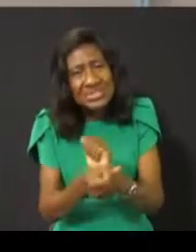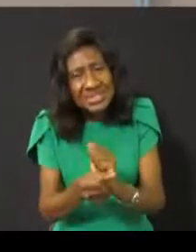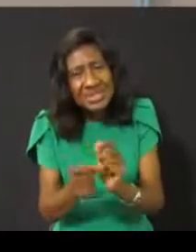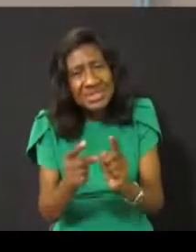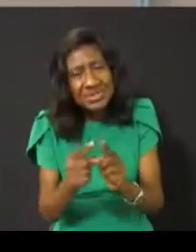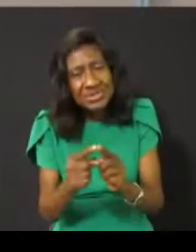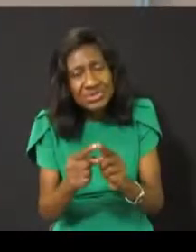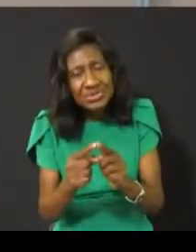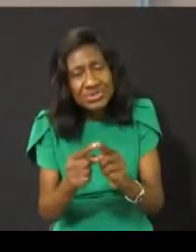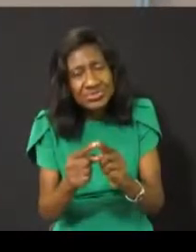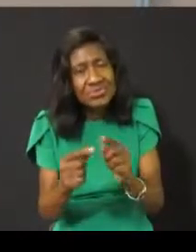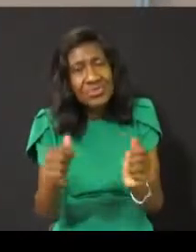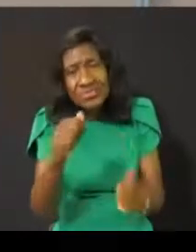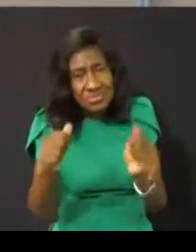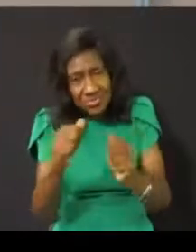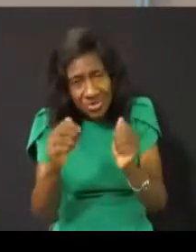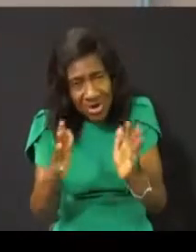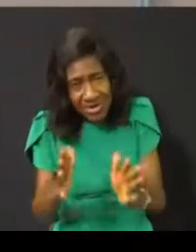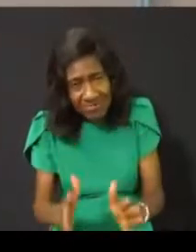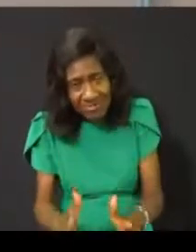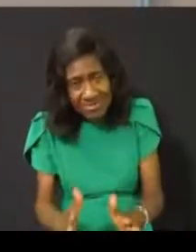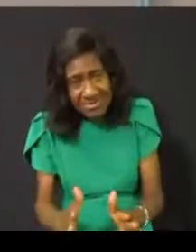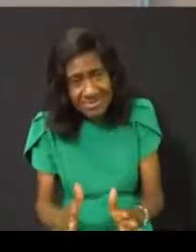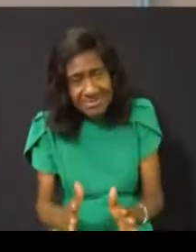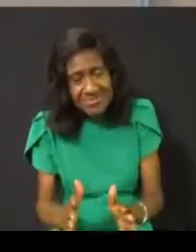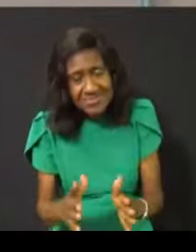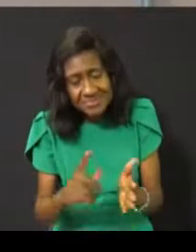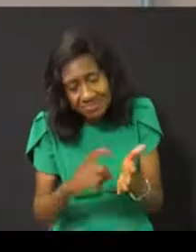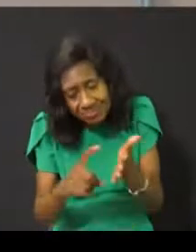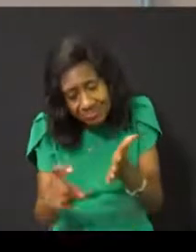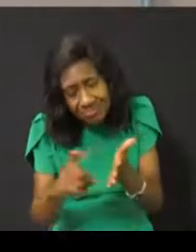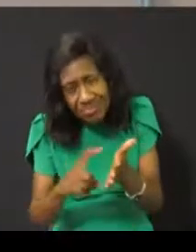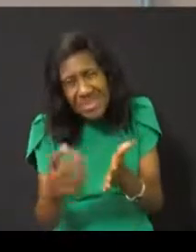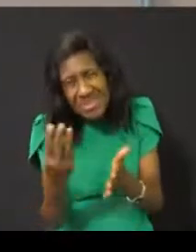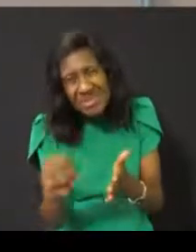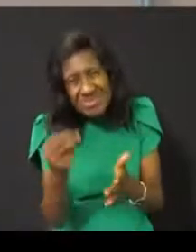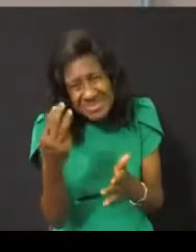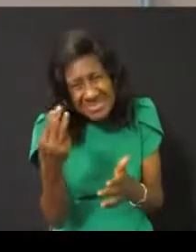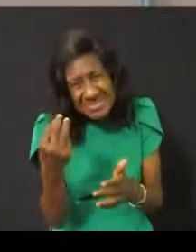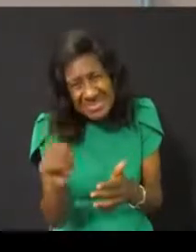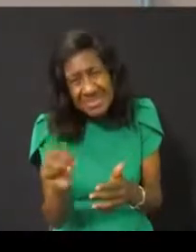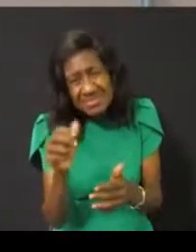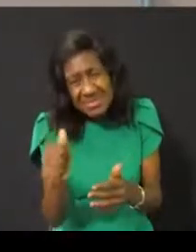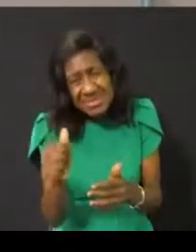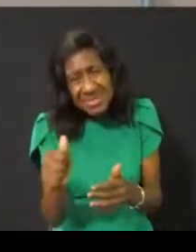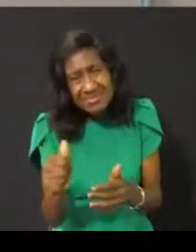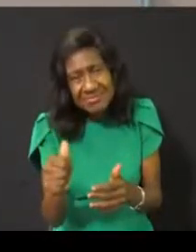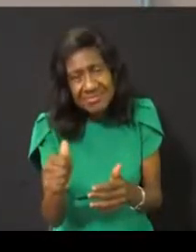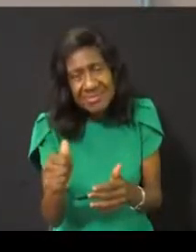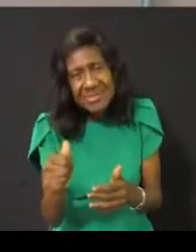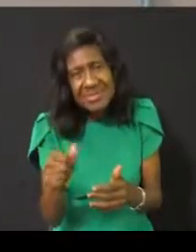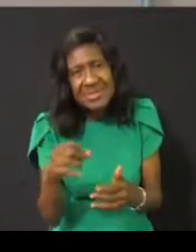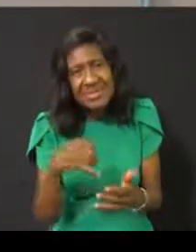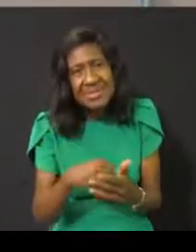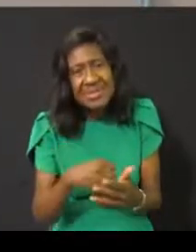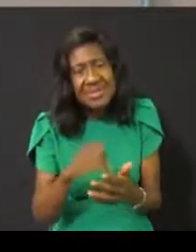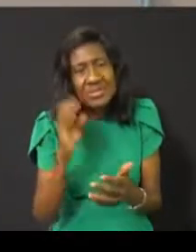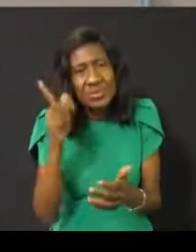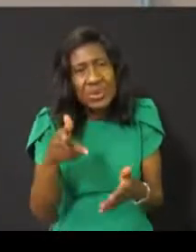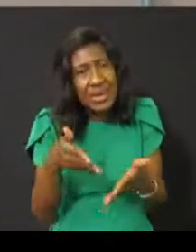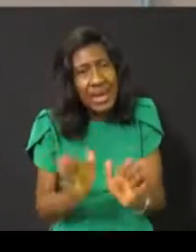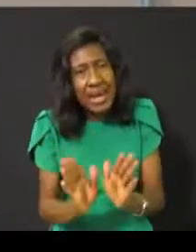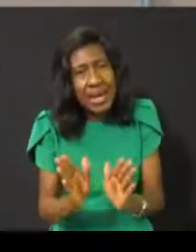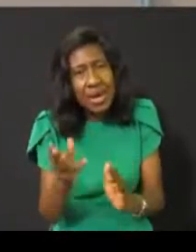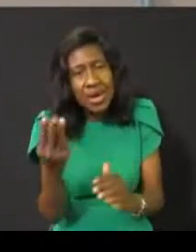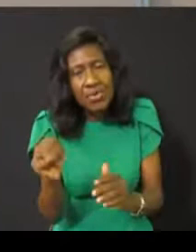operators and taxi drivers. Self-sanitizing will enable a faster, more efficient operation and will allow drivers to